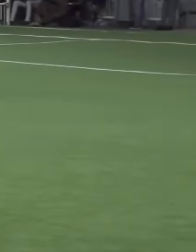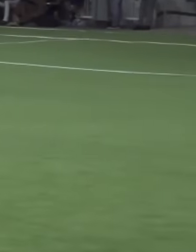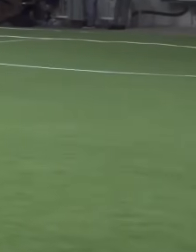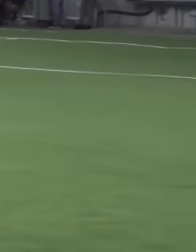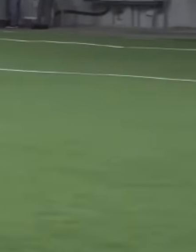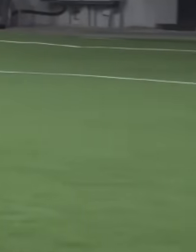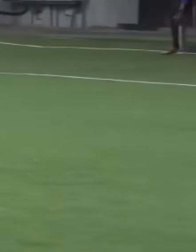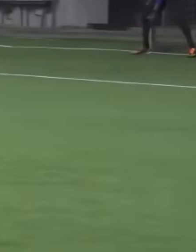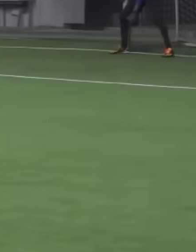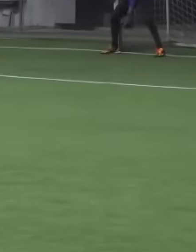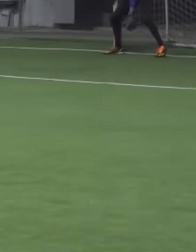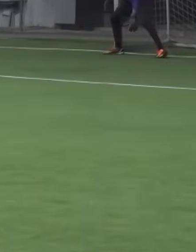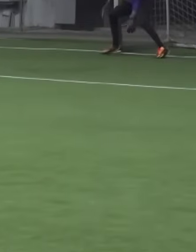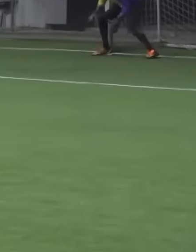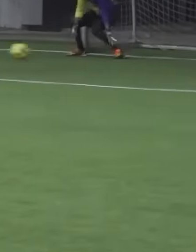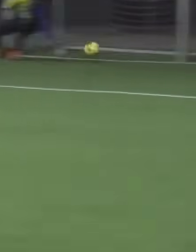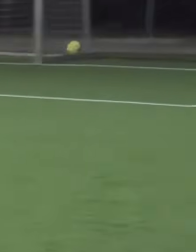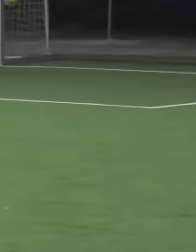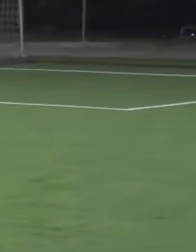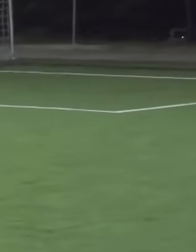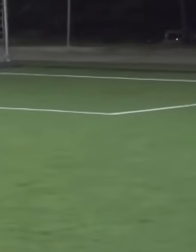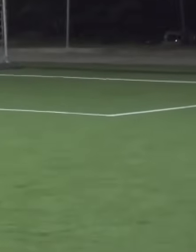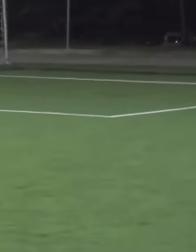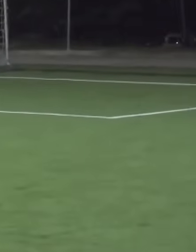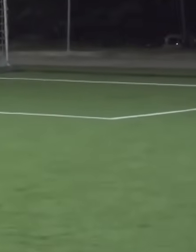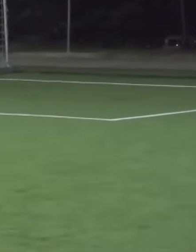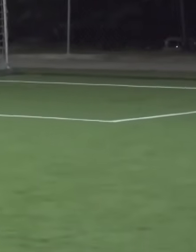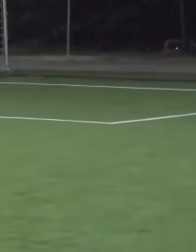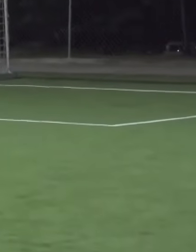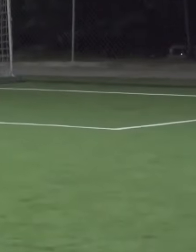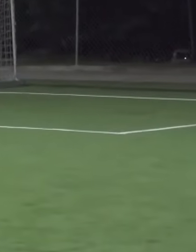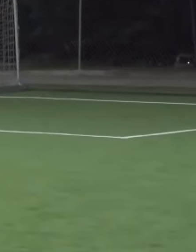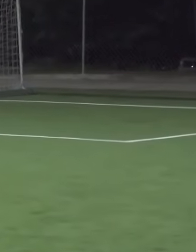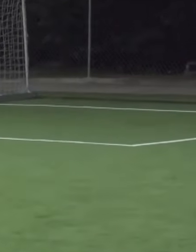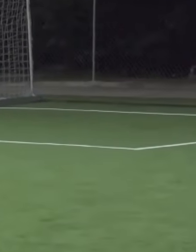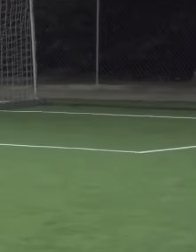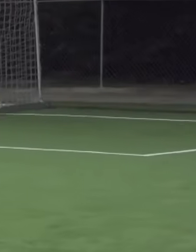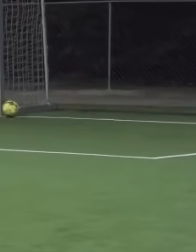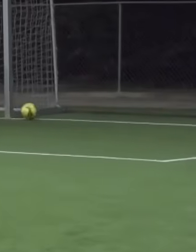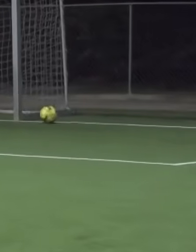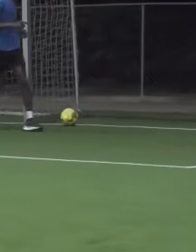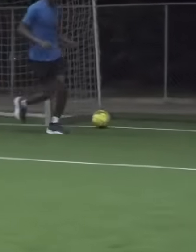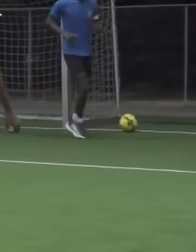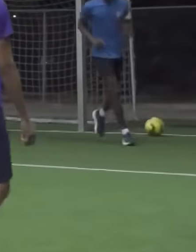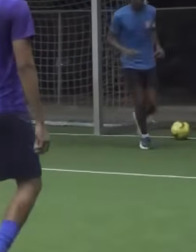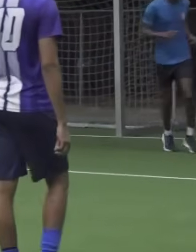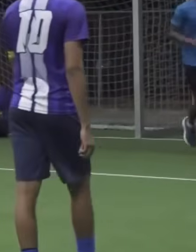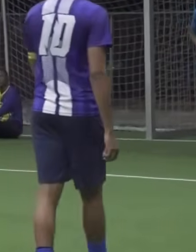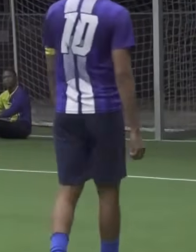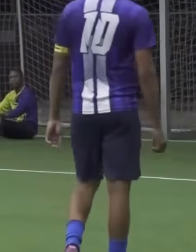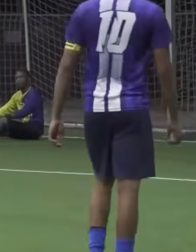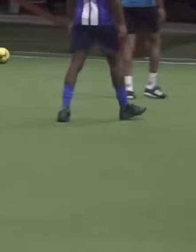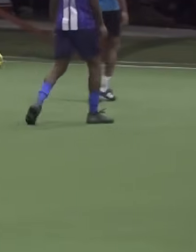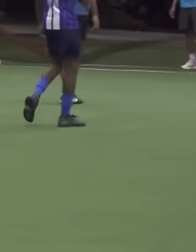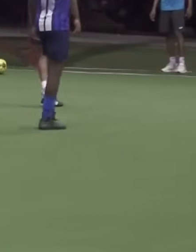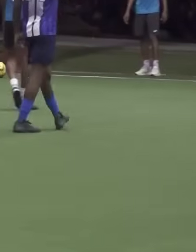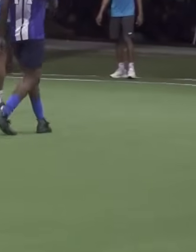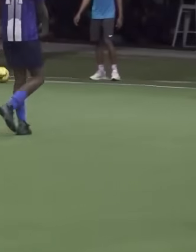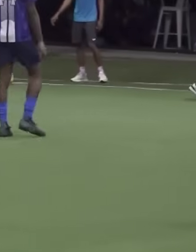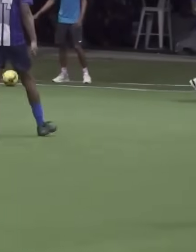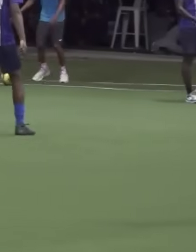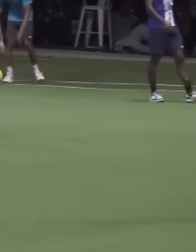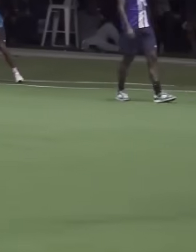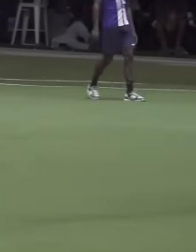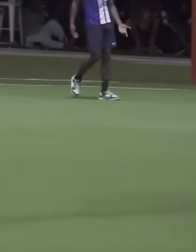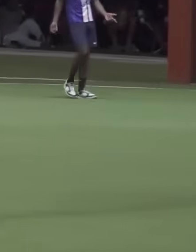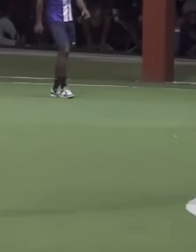skill from Derico King into Shane Codgerton. Decent finish. That's 1-0. We're still in the second half, and